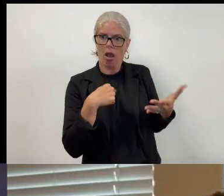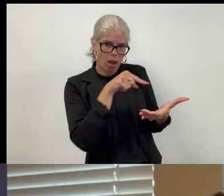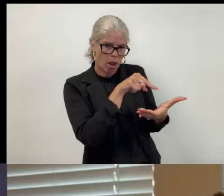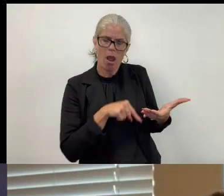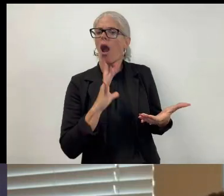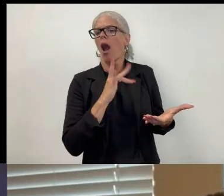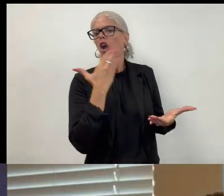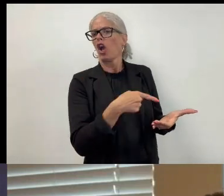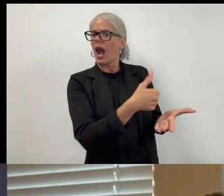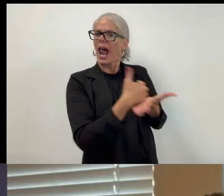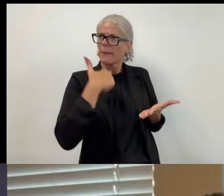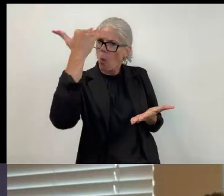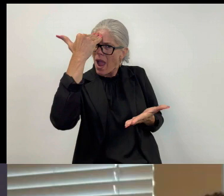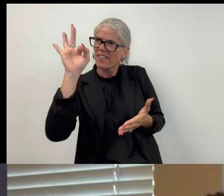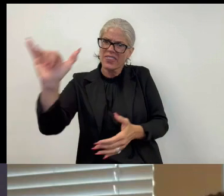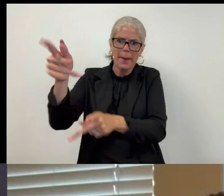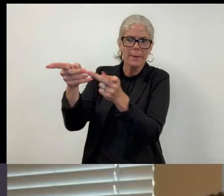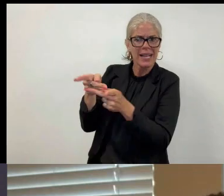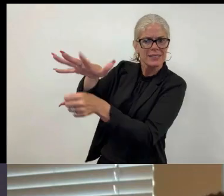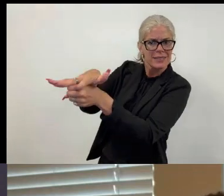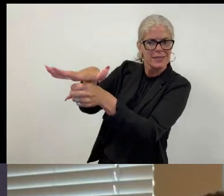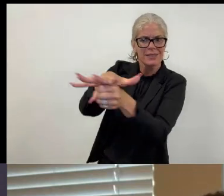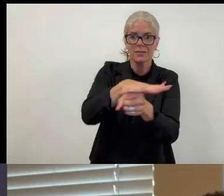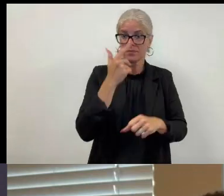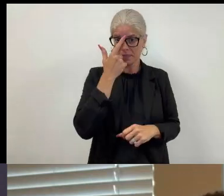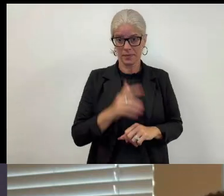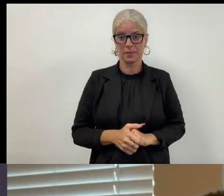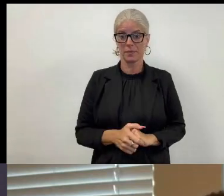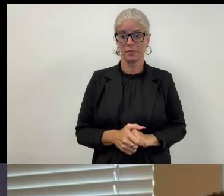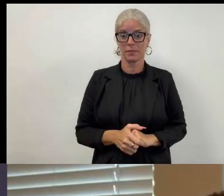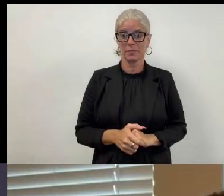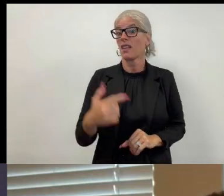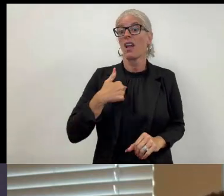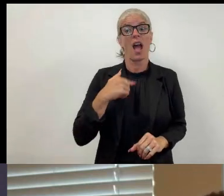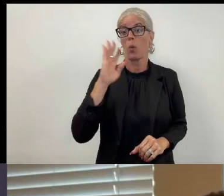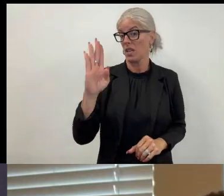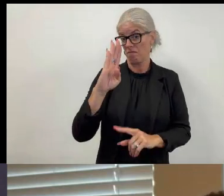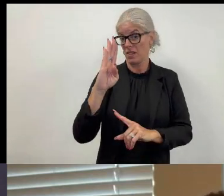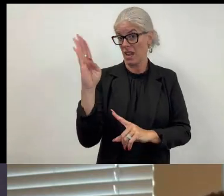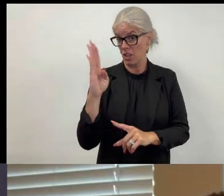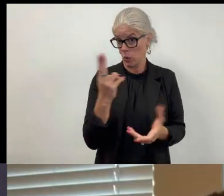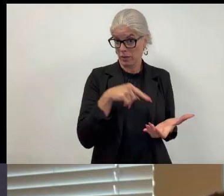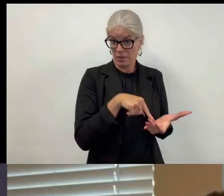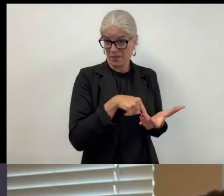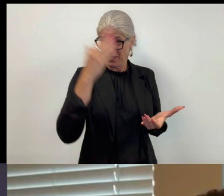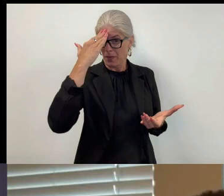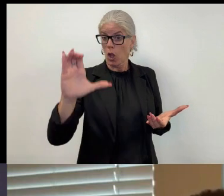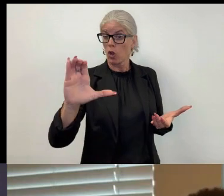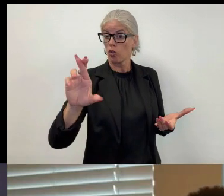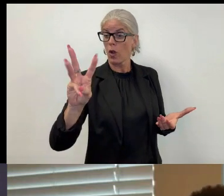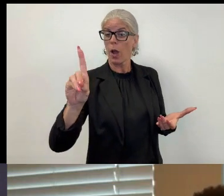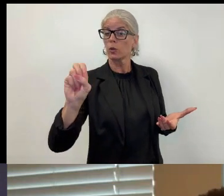parking lot. And I've actually found that to be really useful. Now, of course, I would not ever rely on that